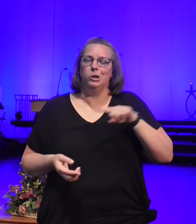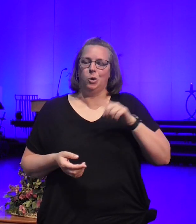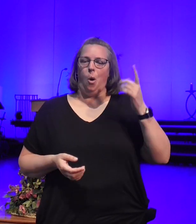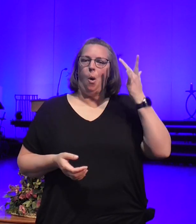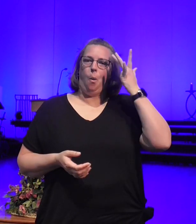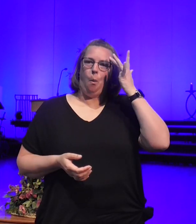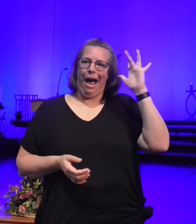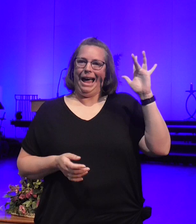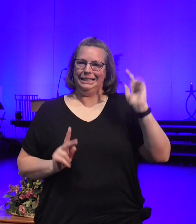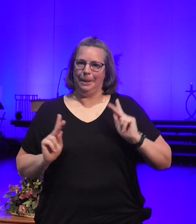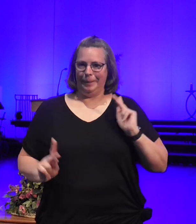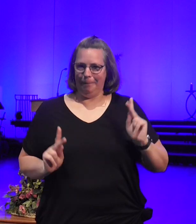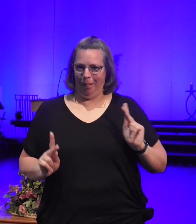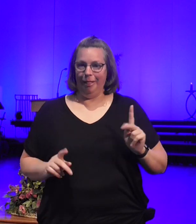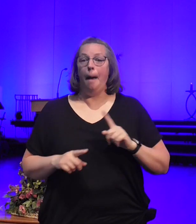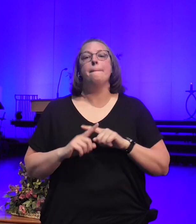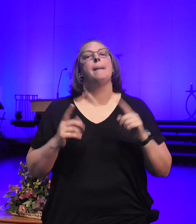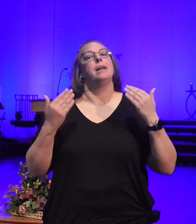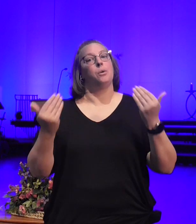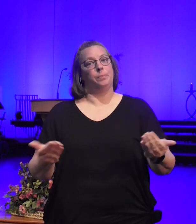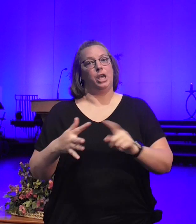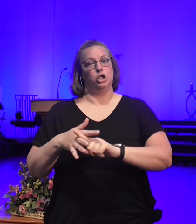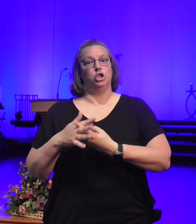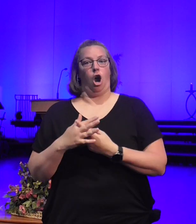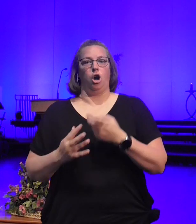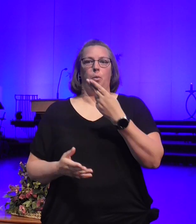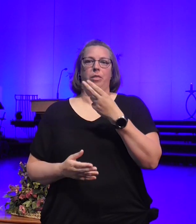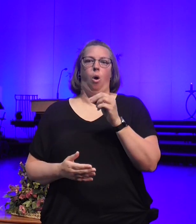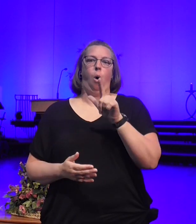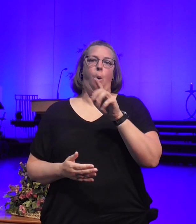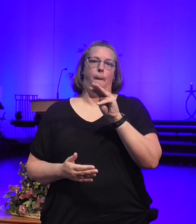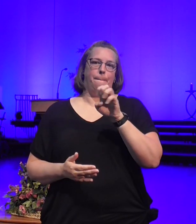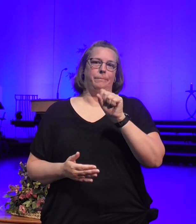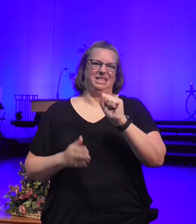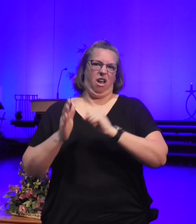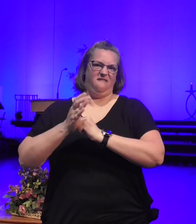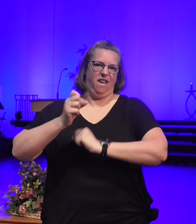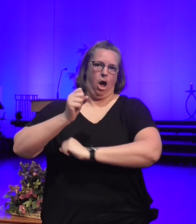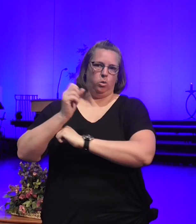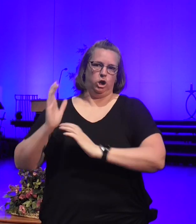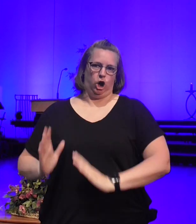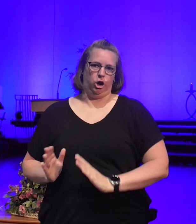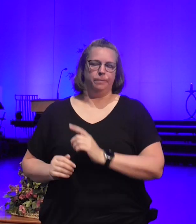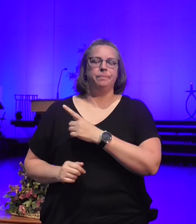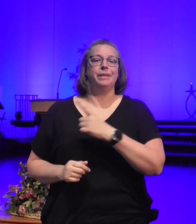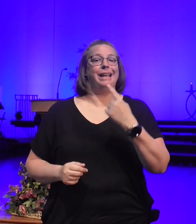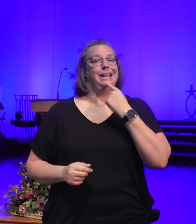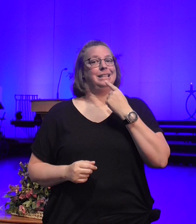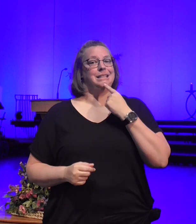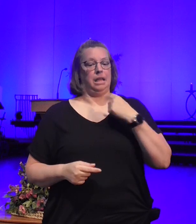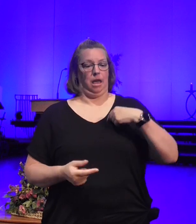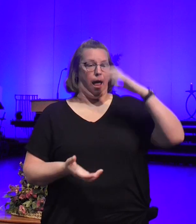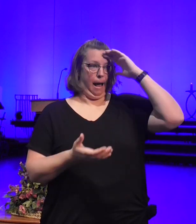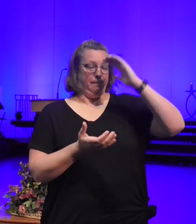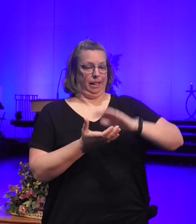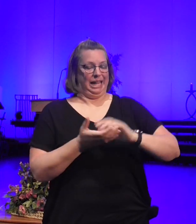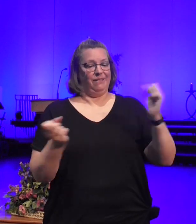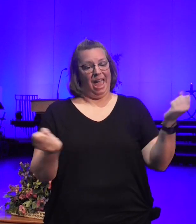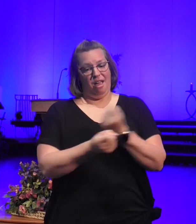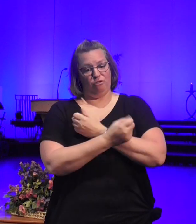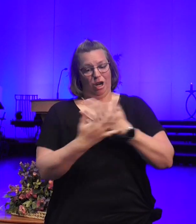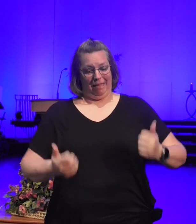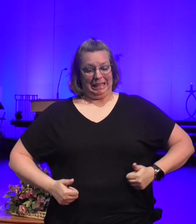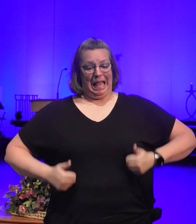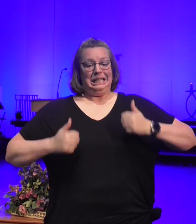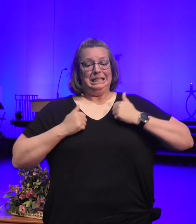people. But I'd like to start out with our founder, Dr. Ernest Holmes. He says, I believe that everything that exists is an